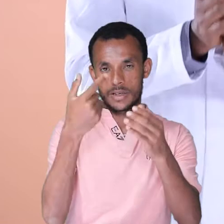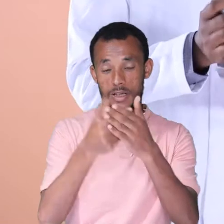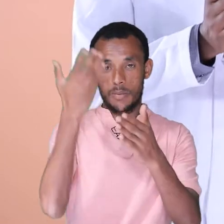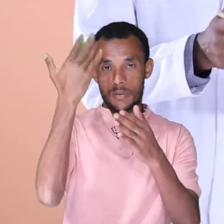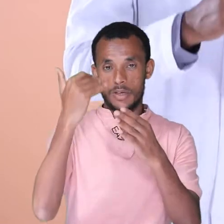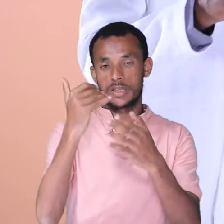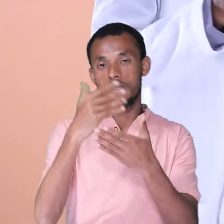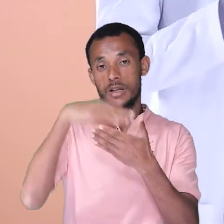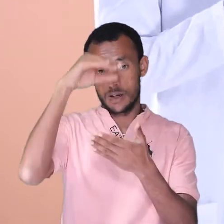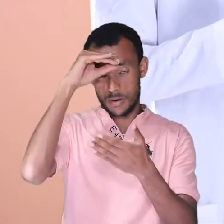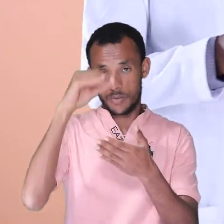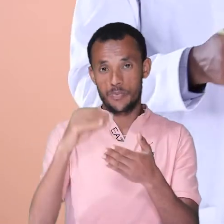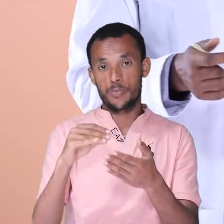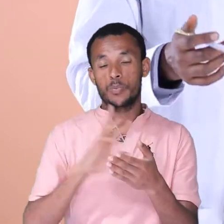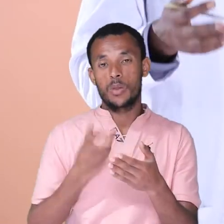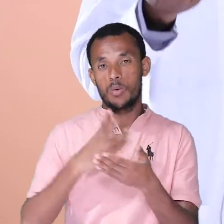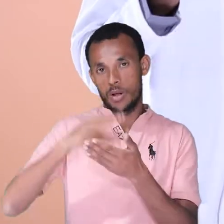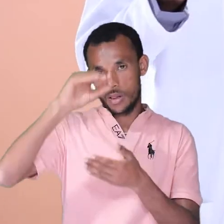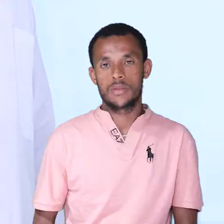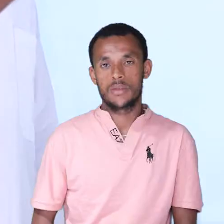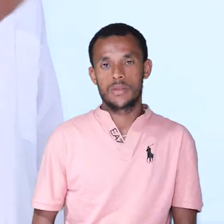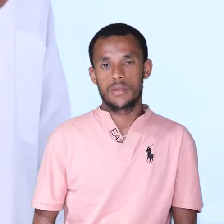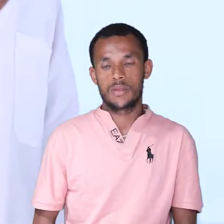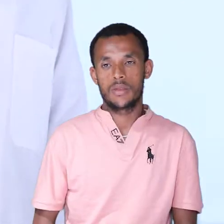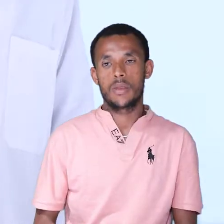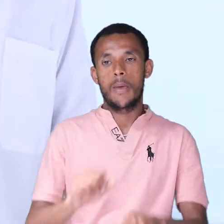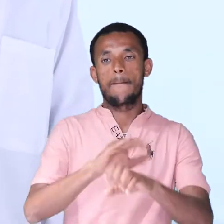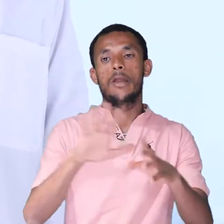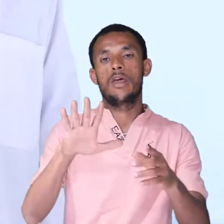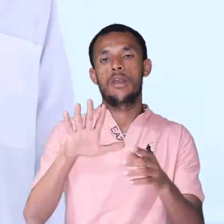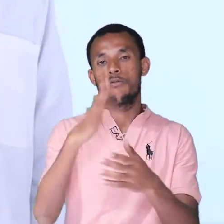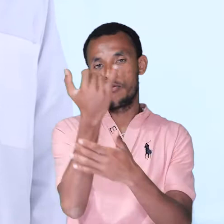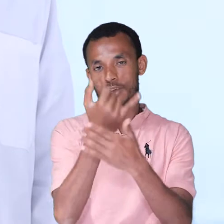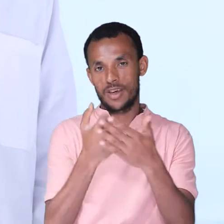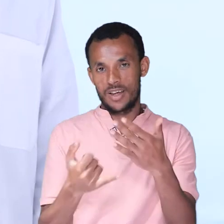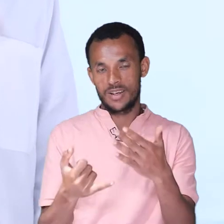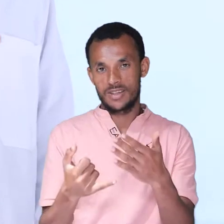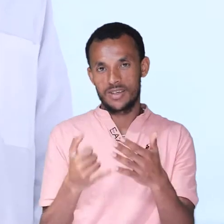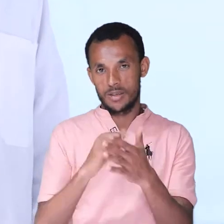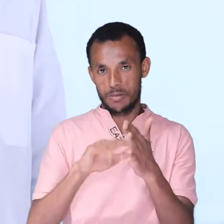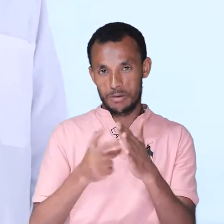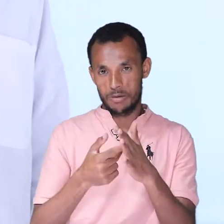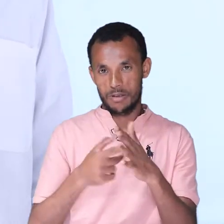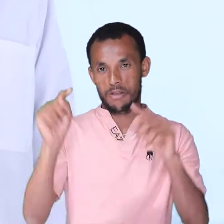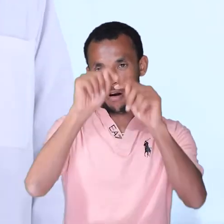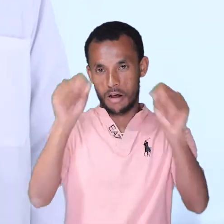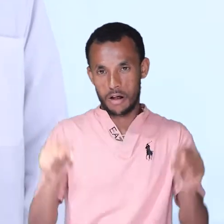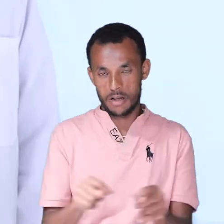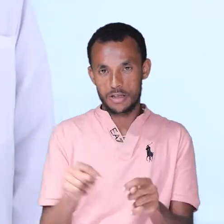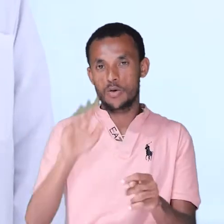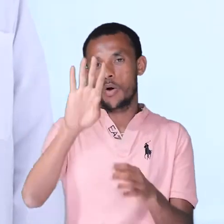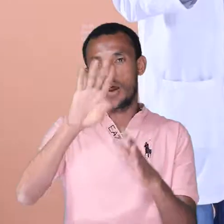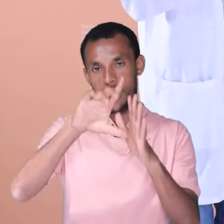previous discussion we are seeing that plane figures, that mean triangles, quadrilaterals,